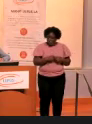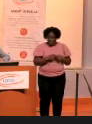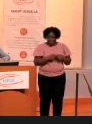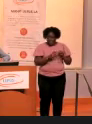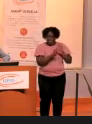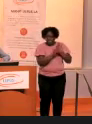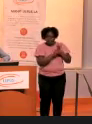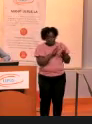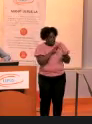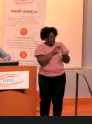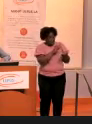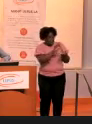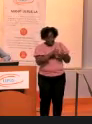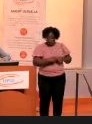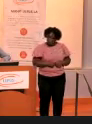off unless I hit it.